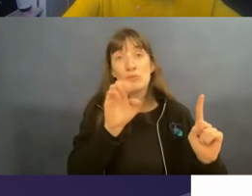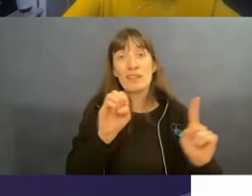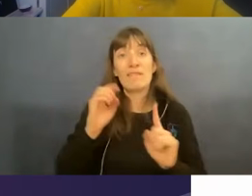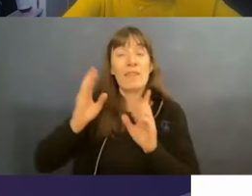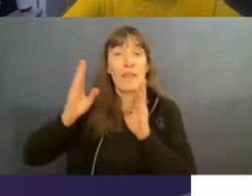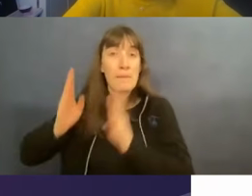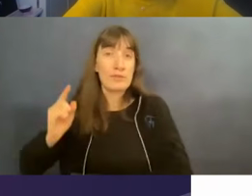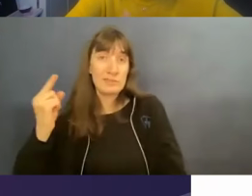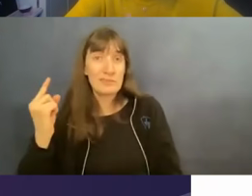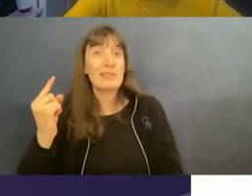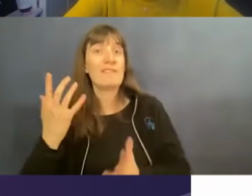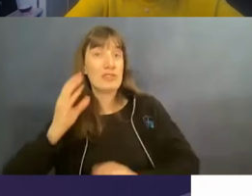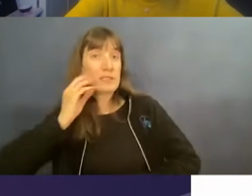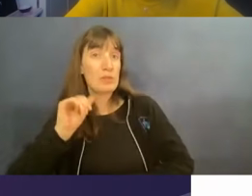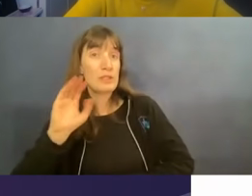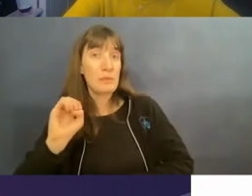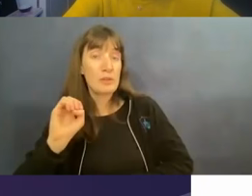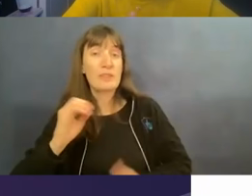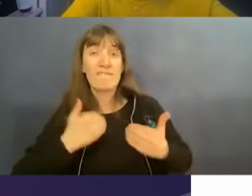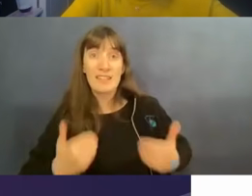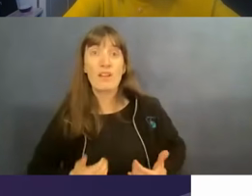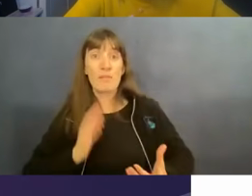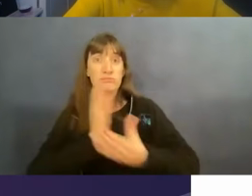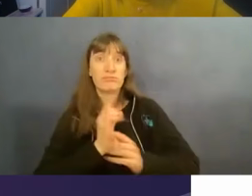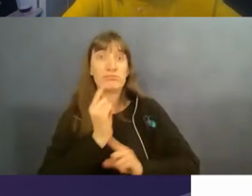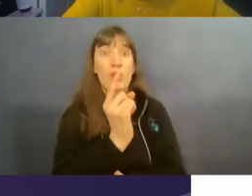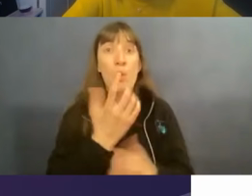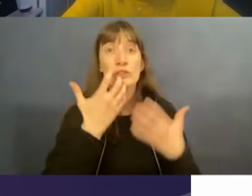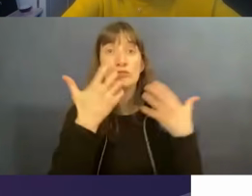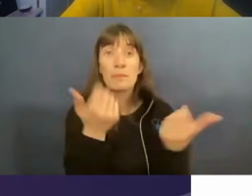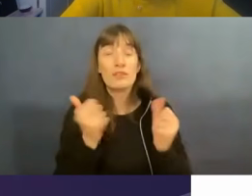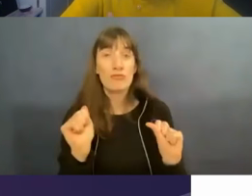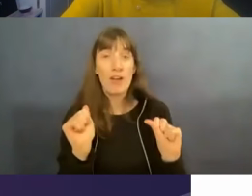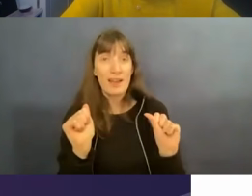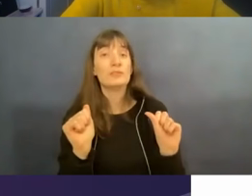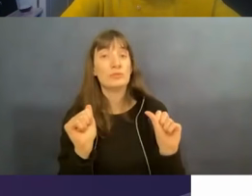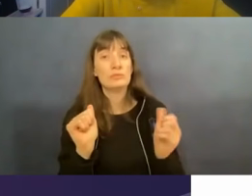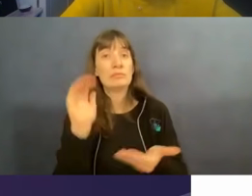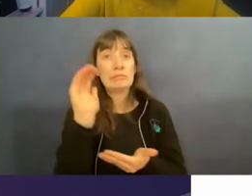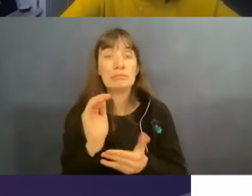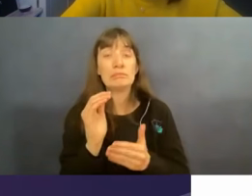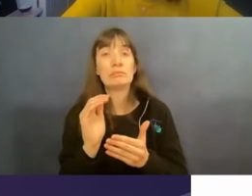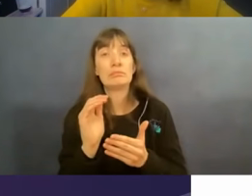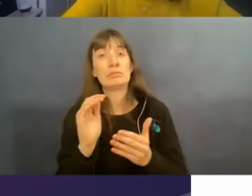who's experiencing that abuse. So maybe physically intervening or maybe screaming or trying to do something to divert the attention away from the person who is